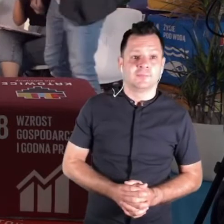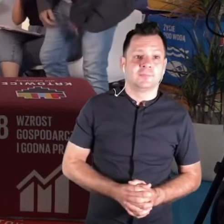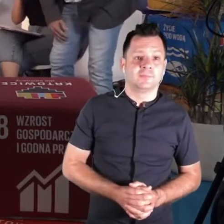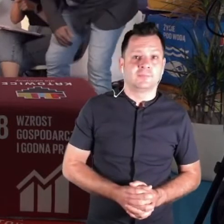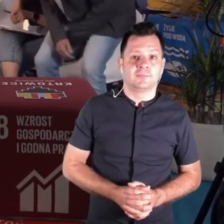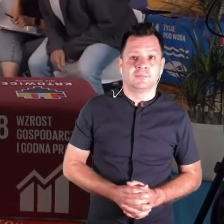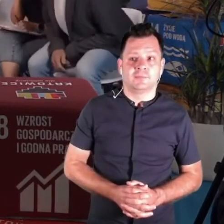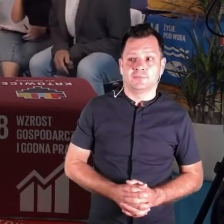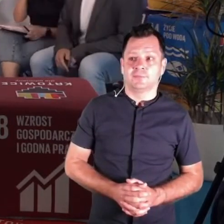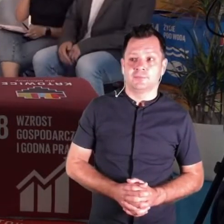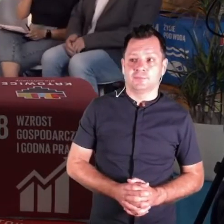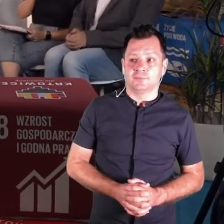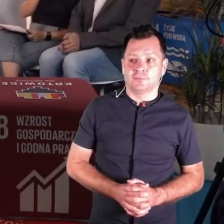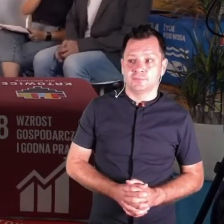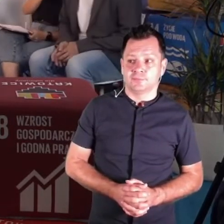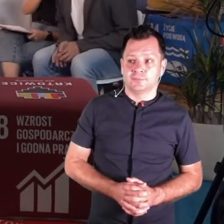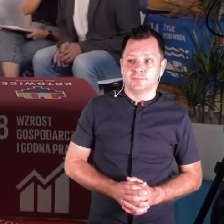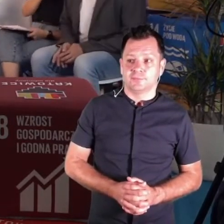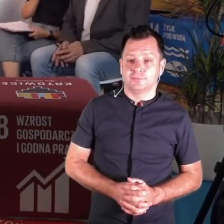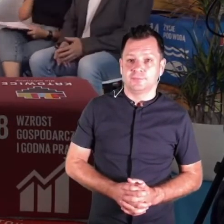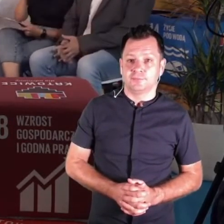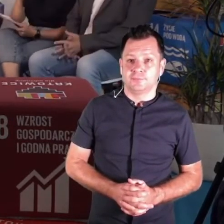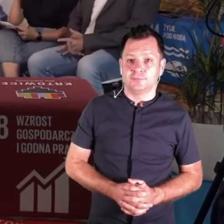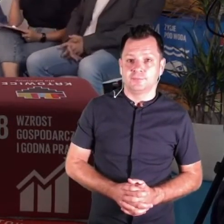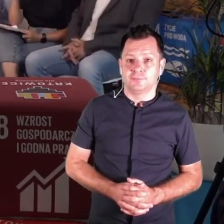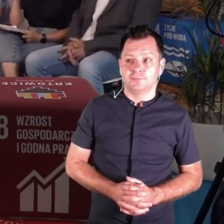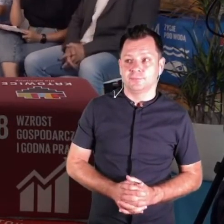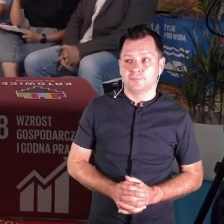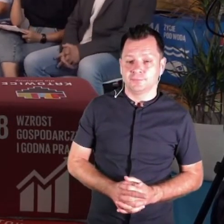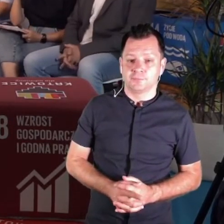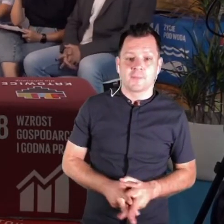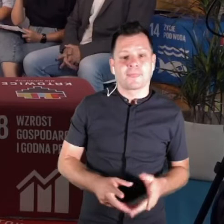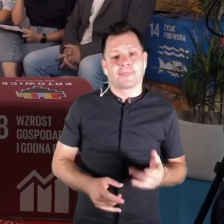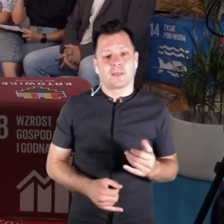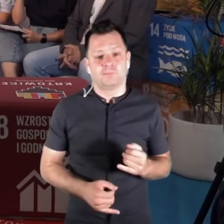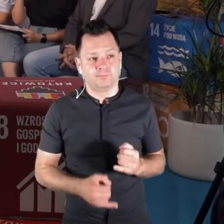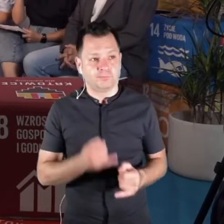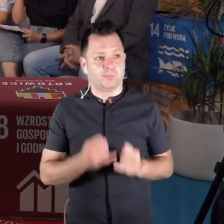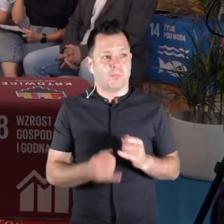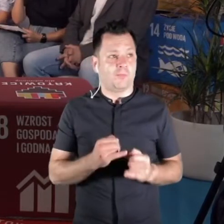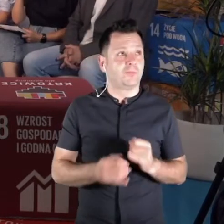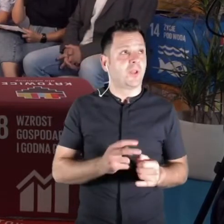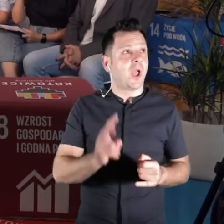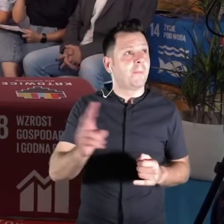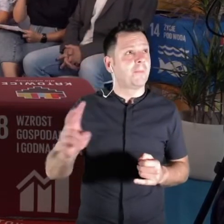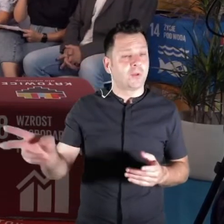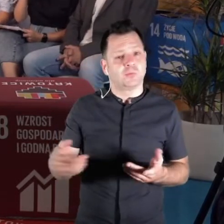And from the audience, is anyone needs translation from Polish?